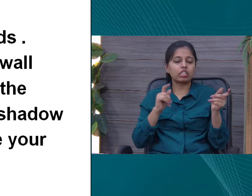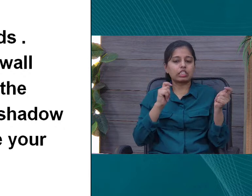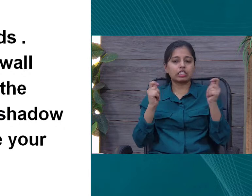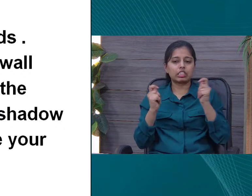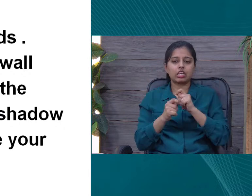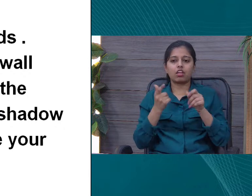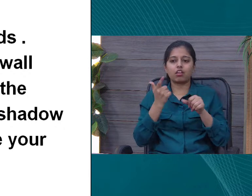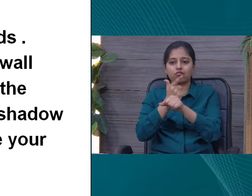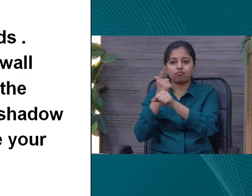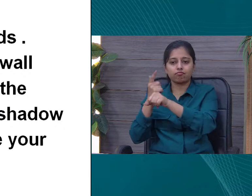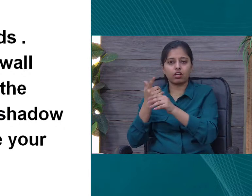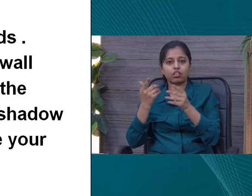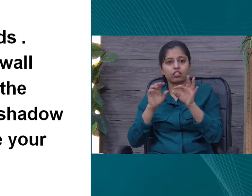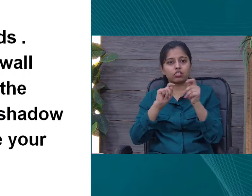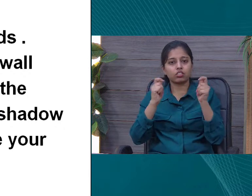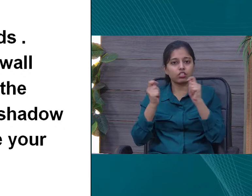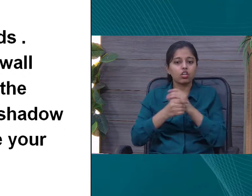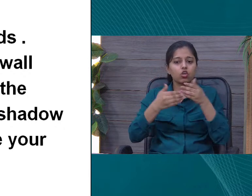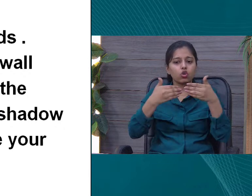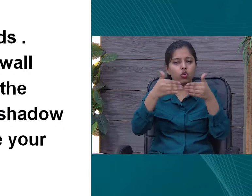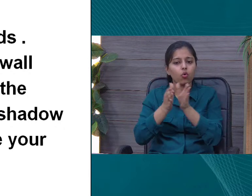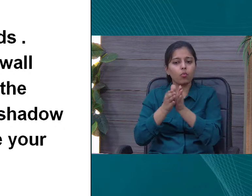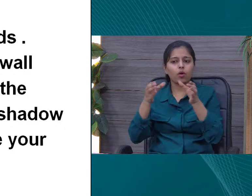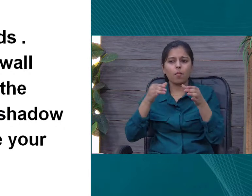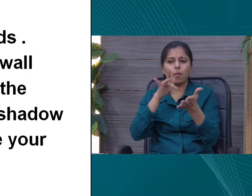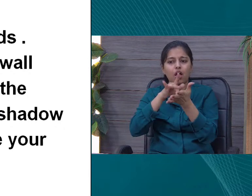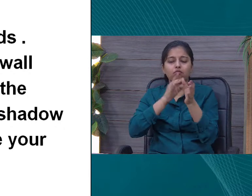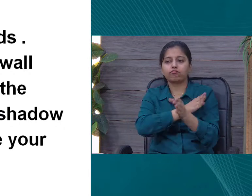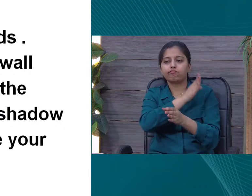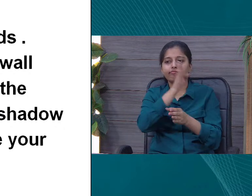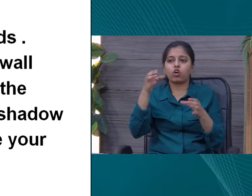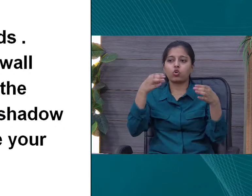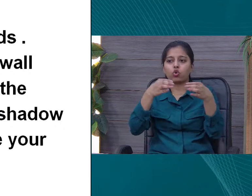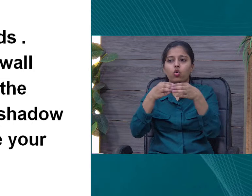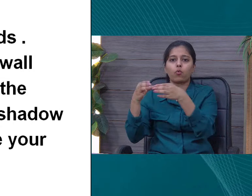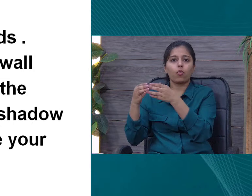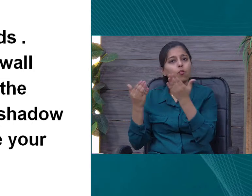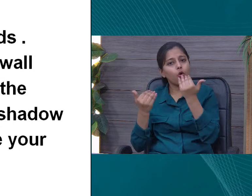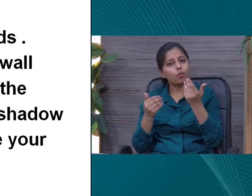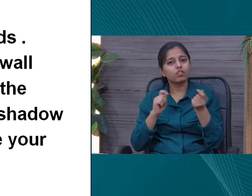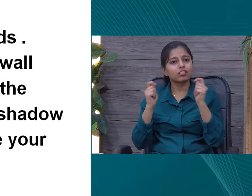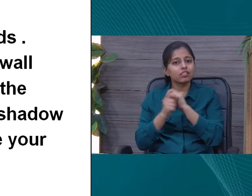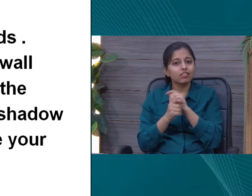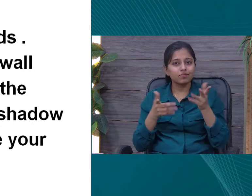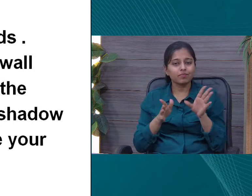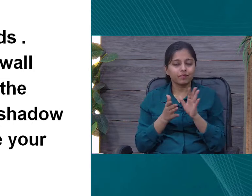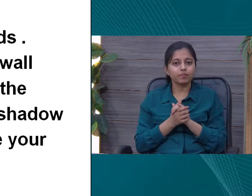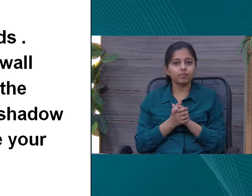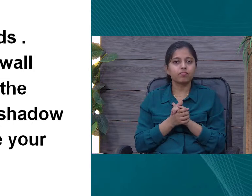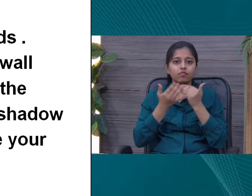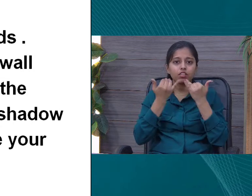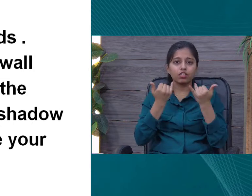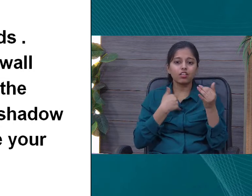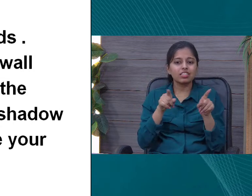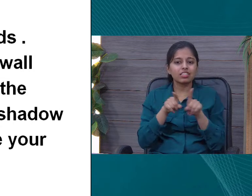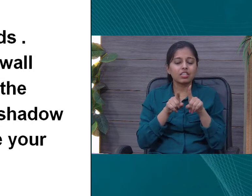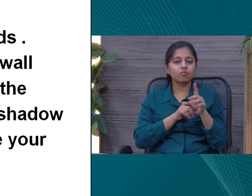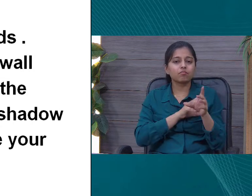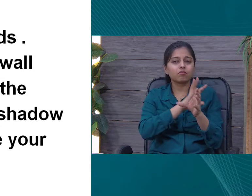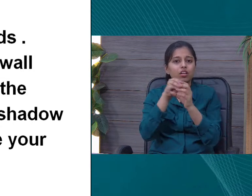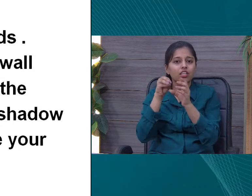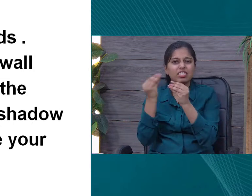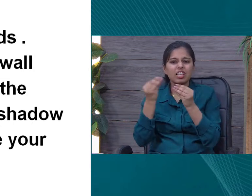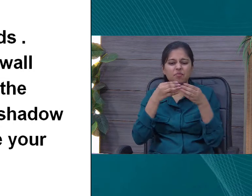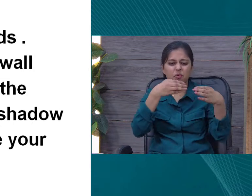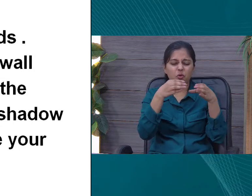to places and work in groups, so it's a group activity that because they need to be assigned with